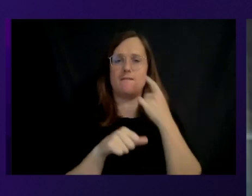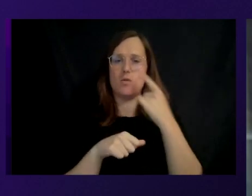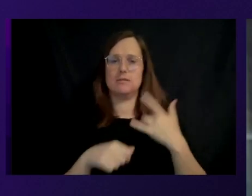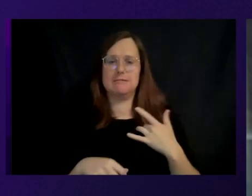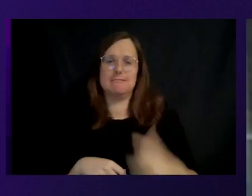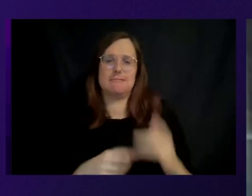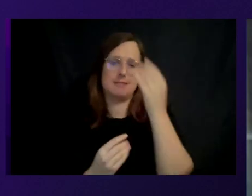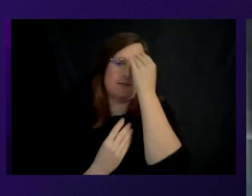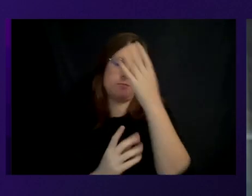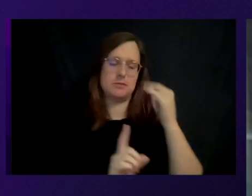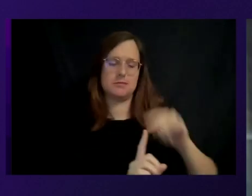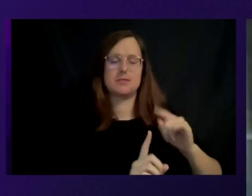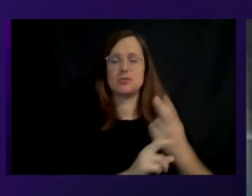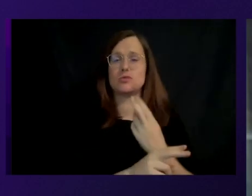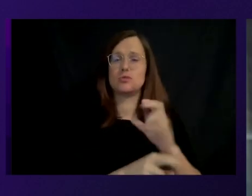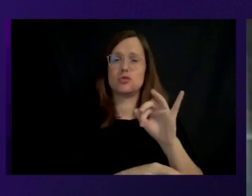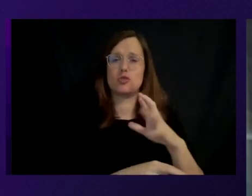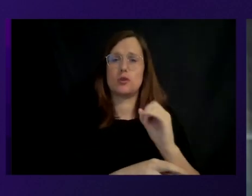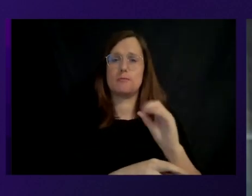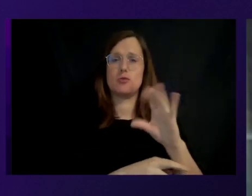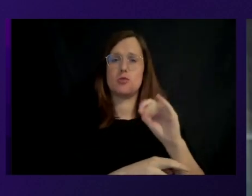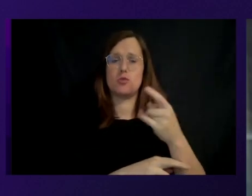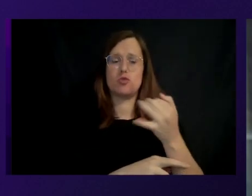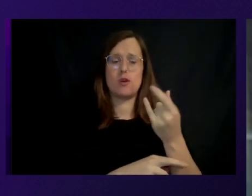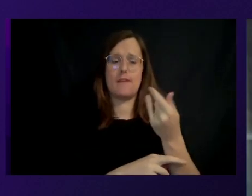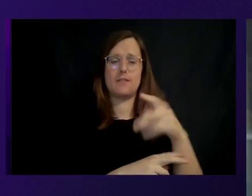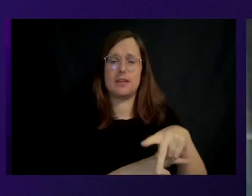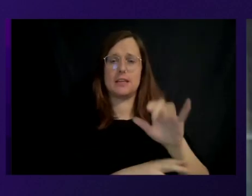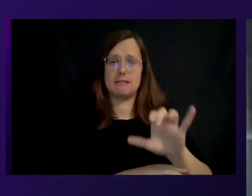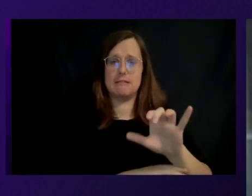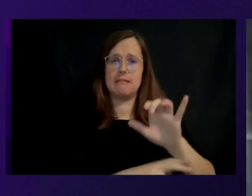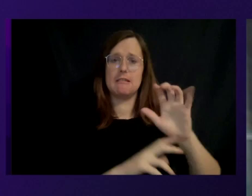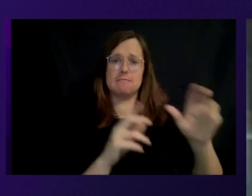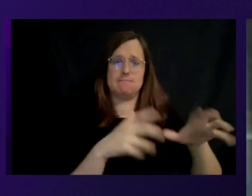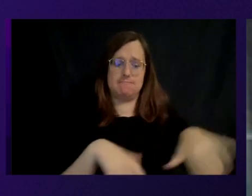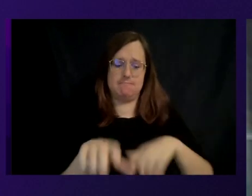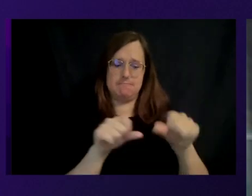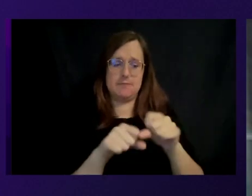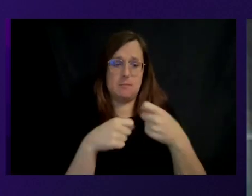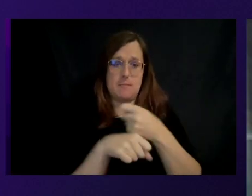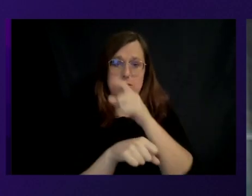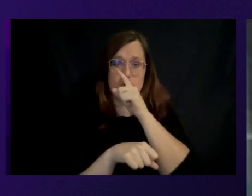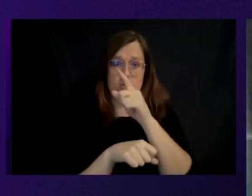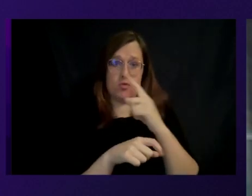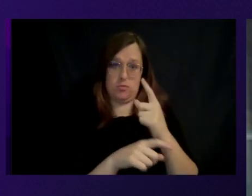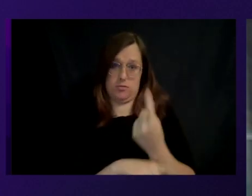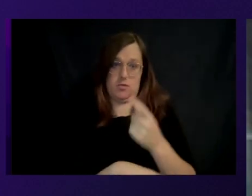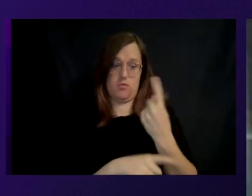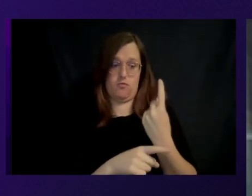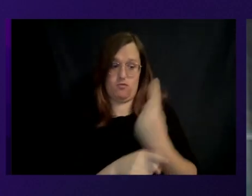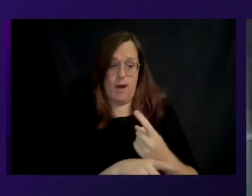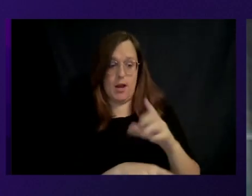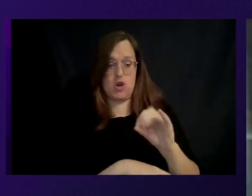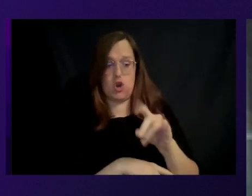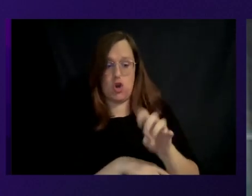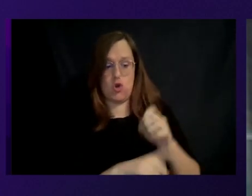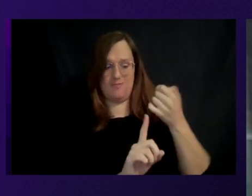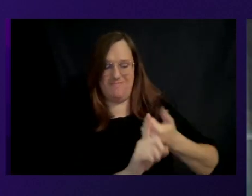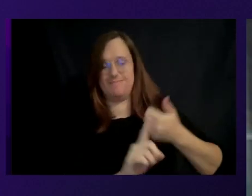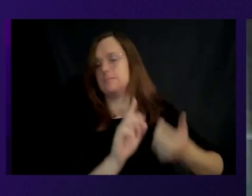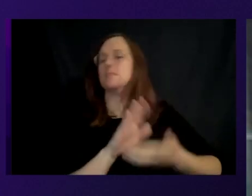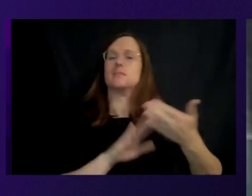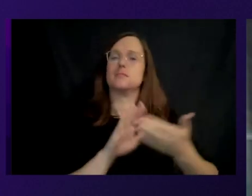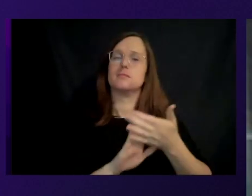uses cryptographic attestation so that you can be sure that the only authorized code is running, all at no extra charge other than the